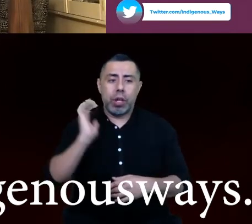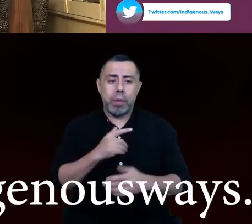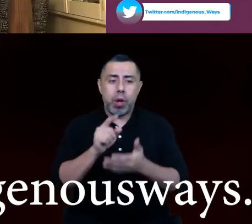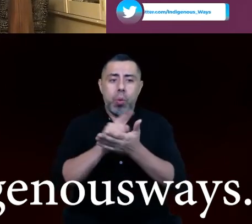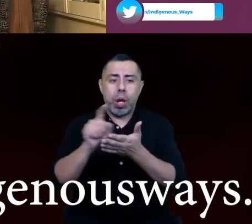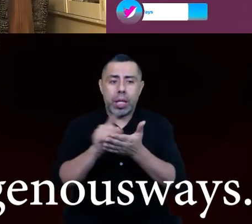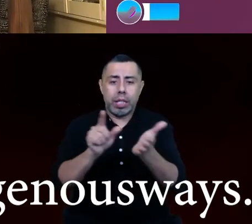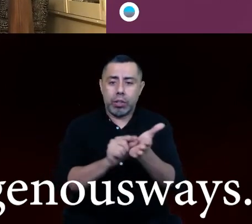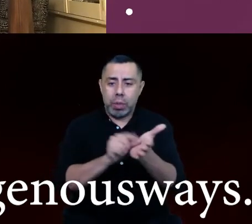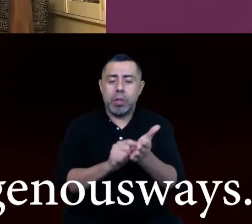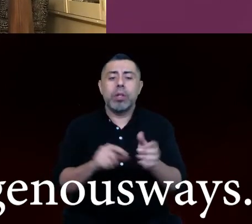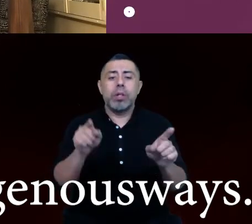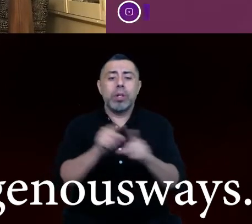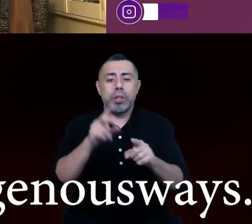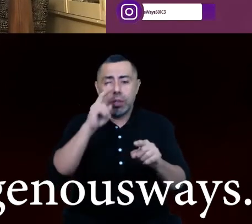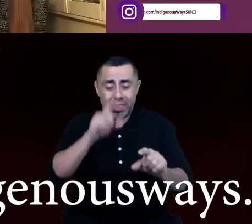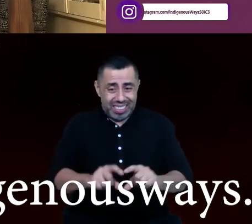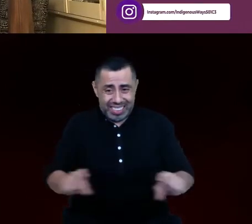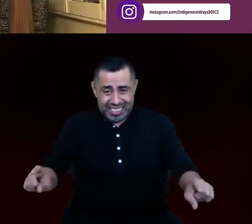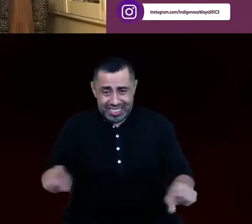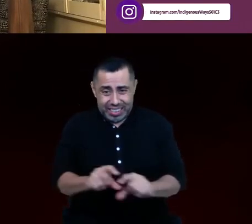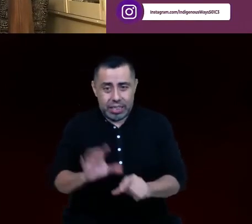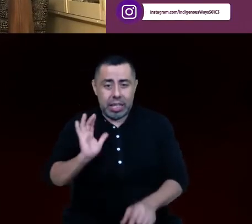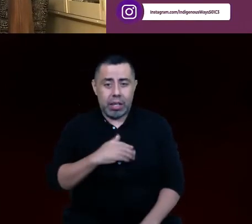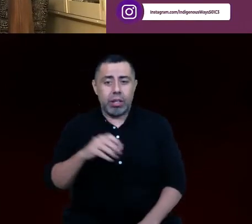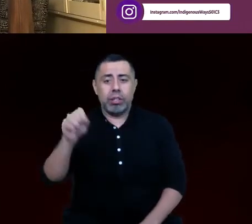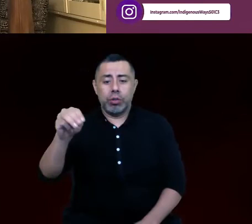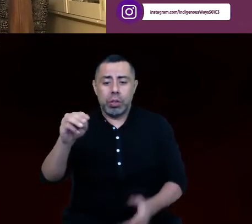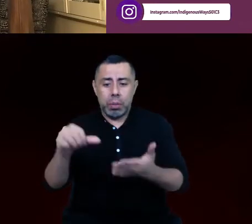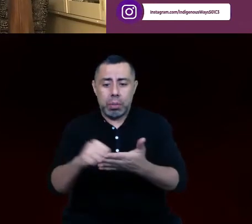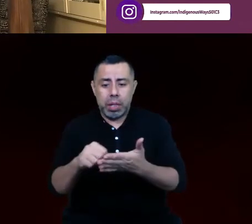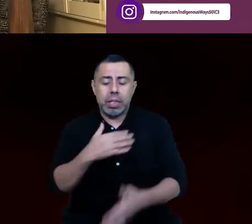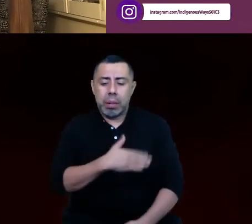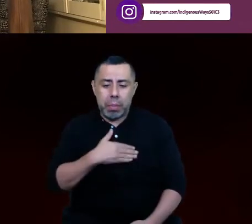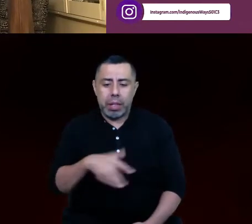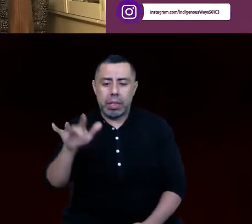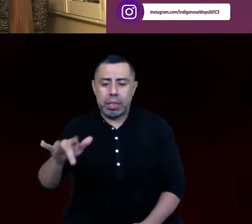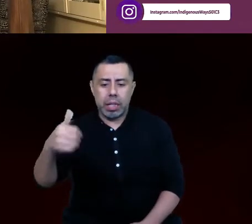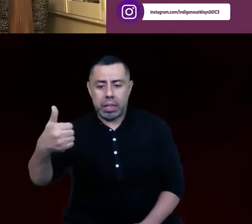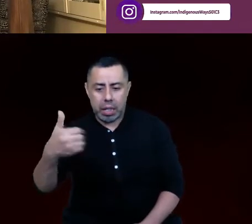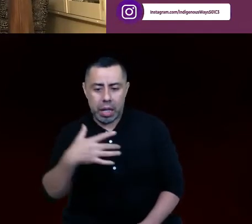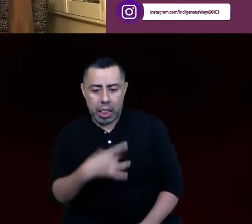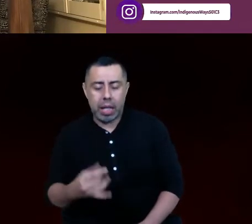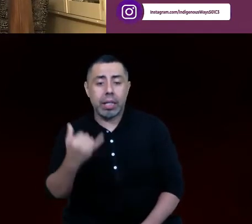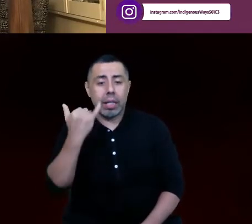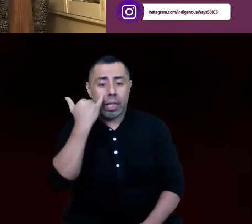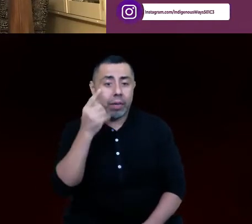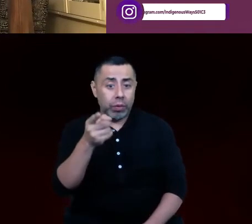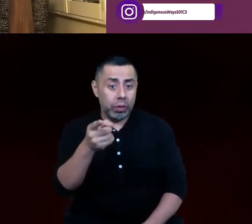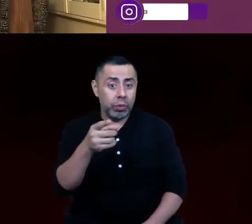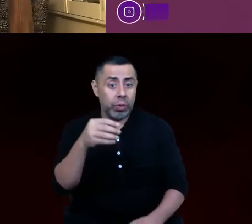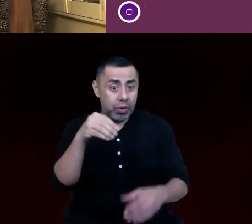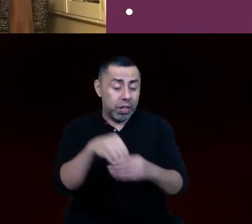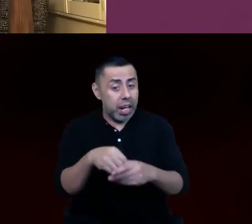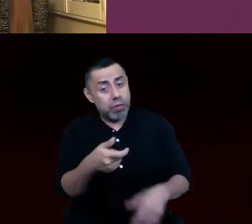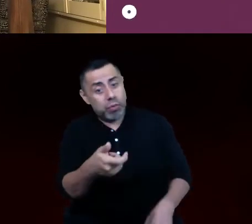below me is all our social media pages. Please like. And if you're in, do it right now. You